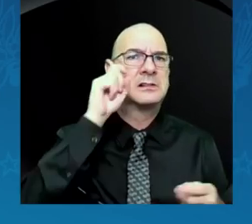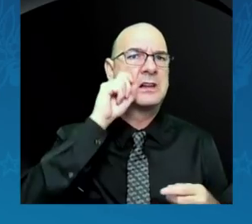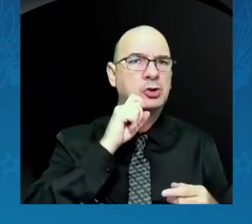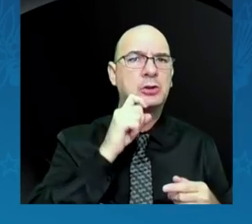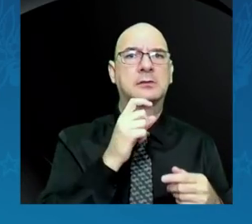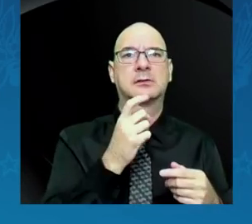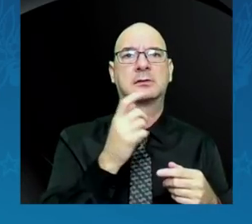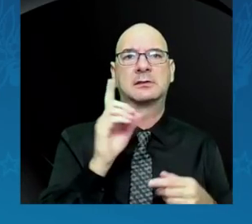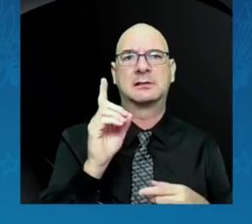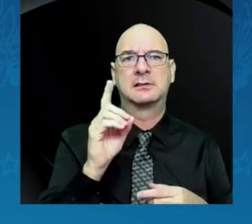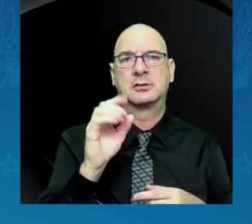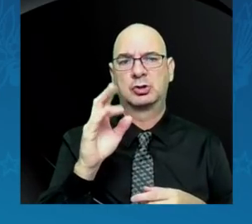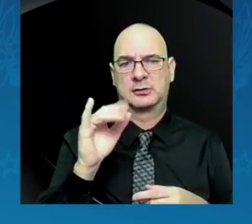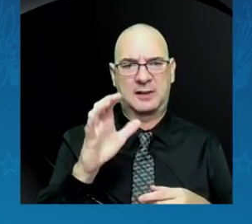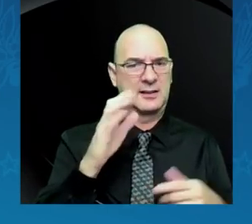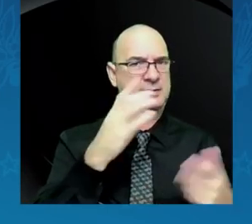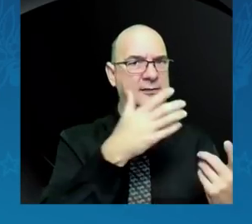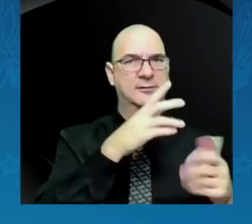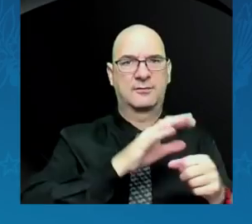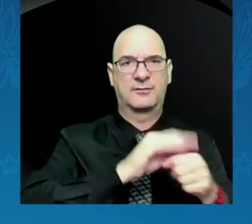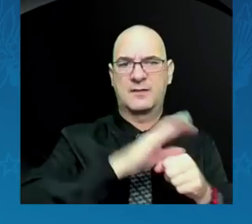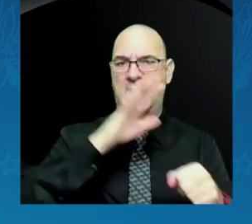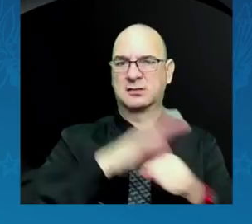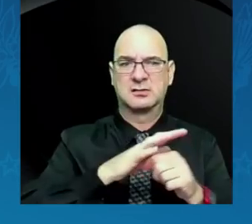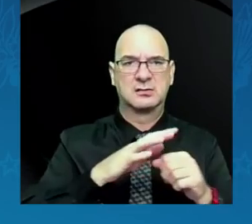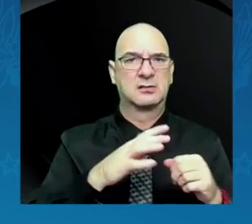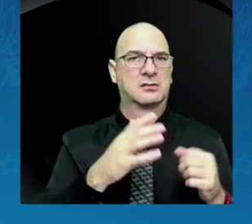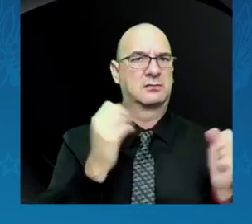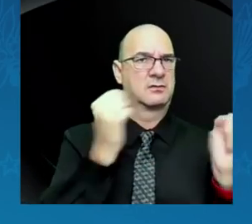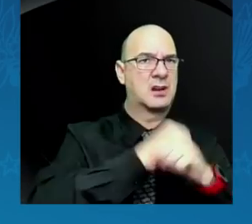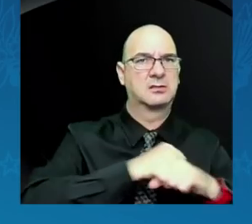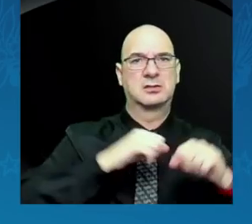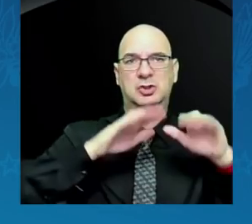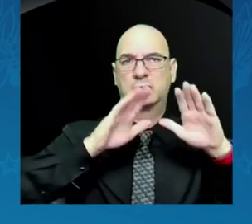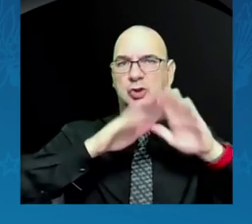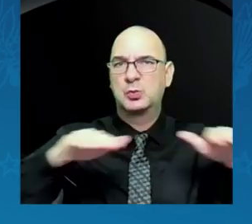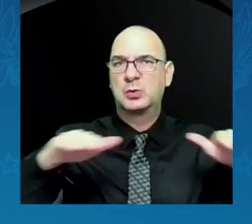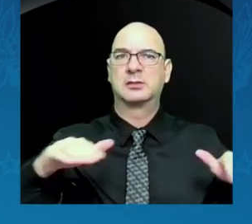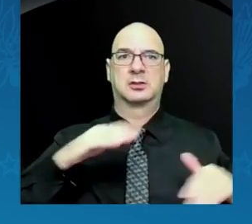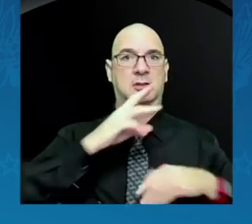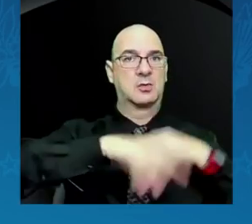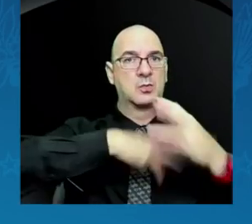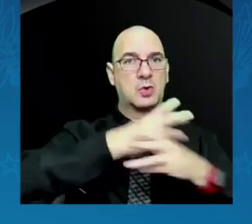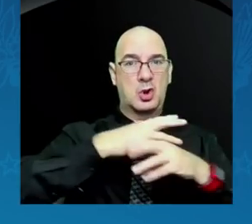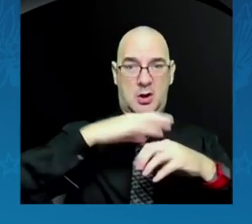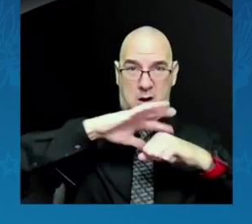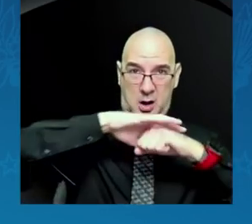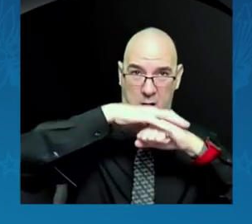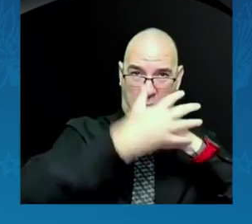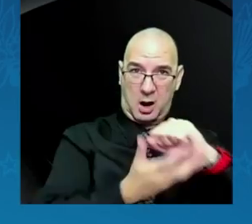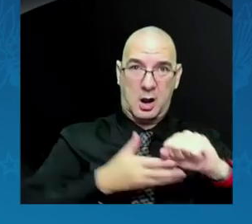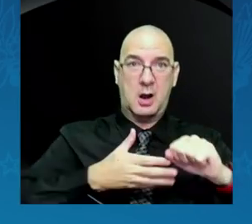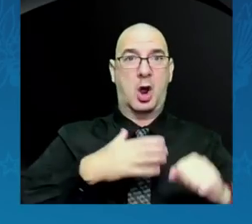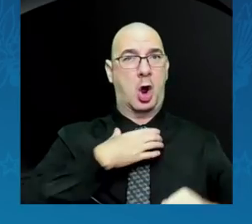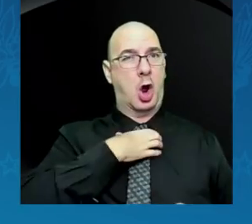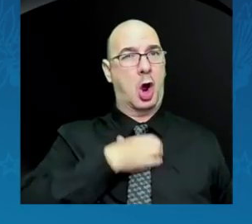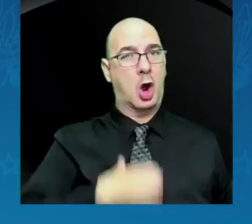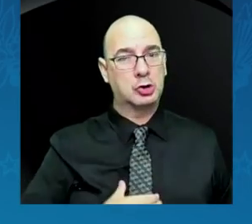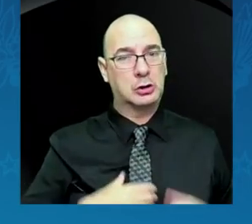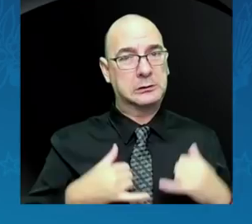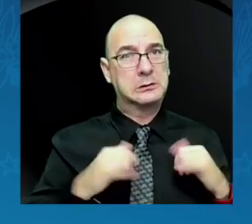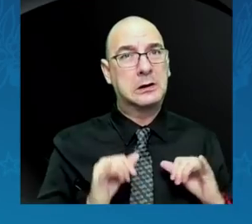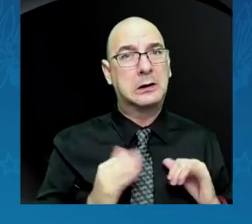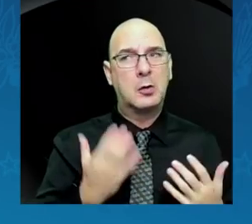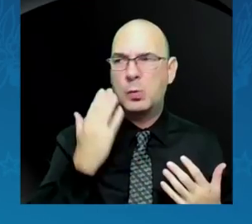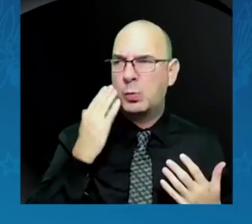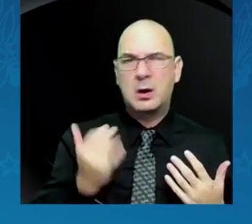seeing children around the globe who are hungry? Why is it that we see that there are certain